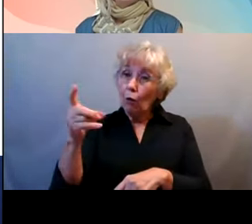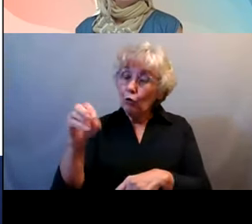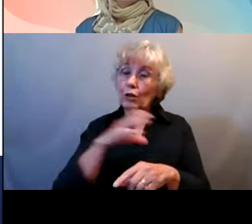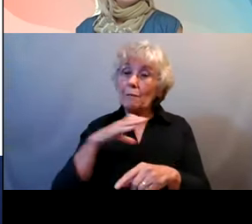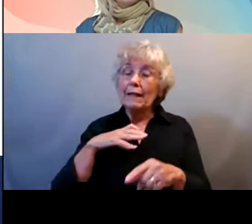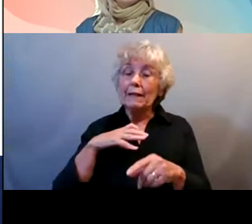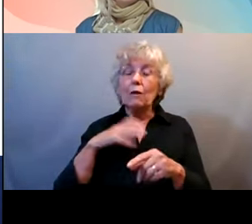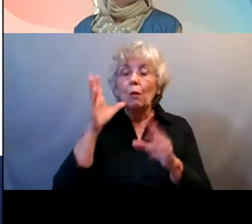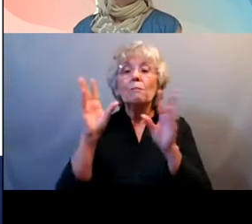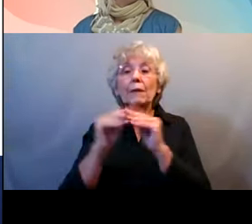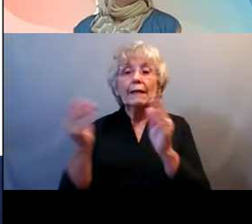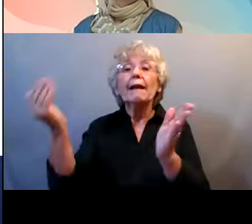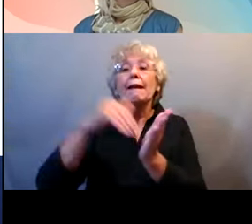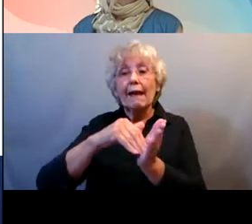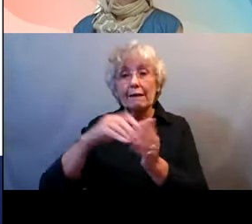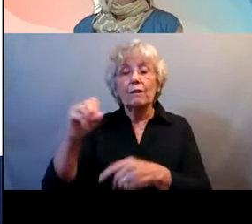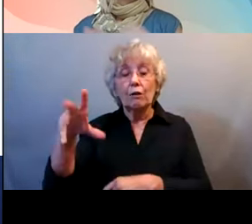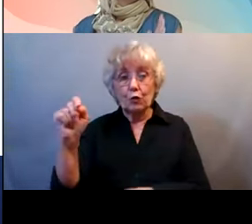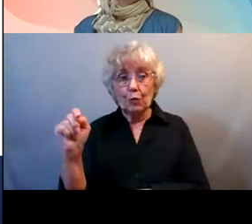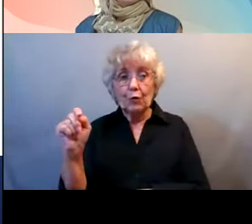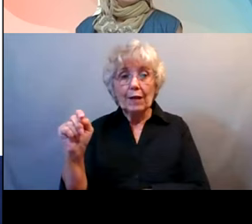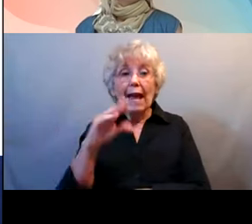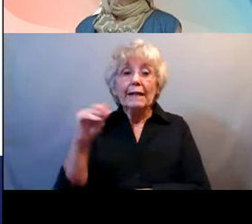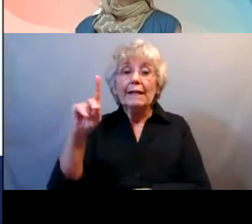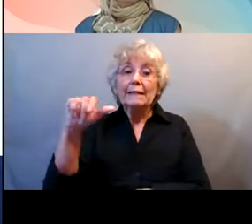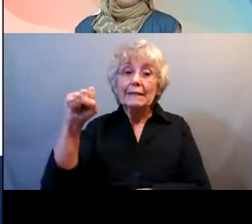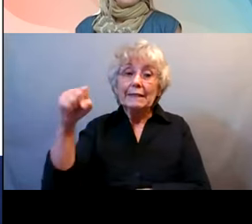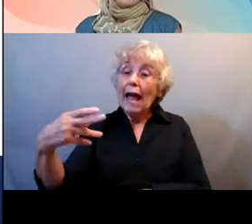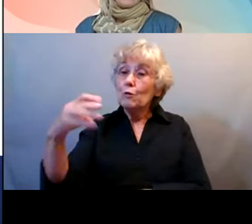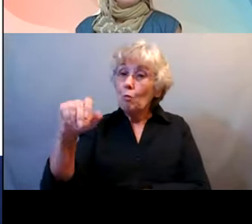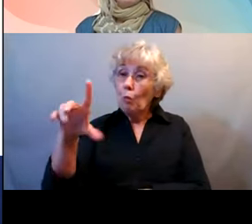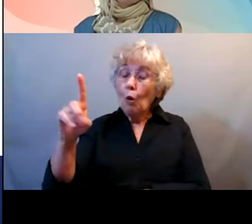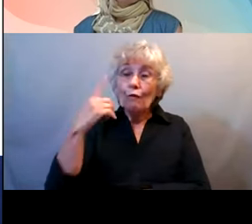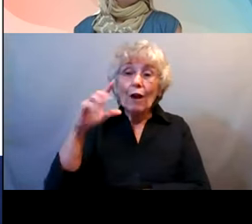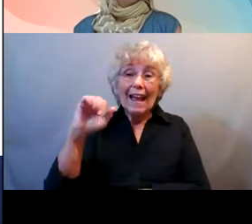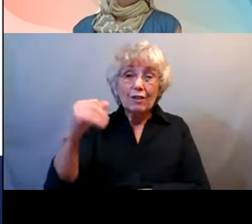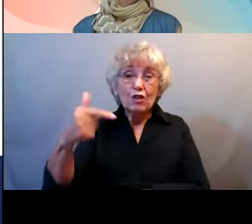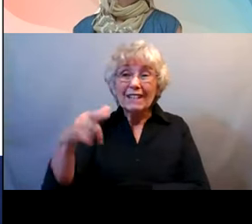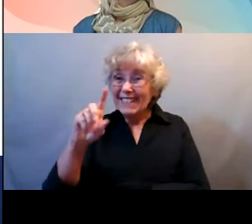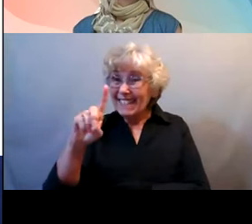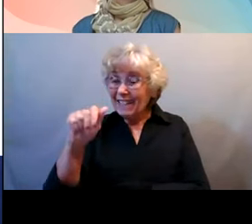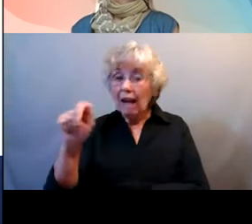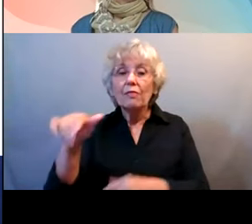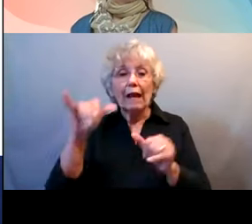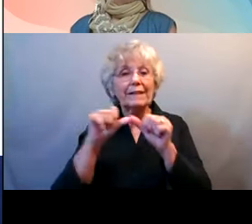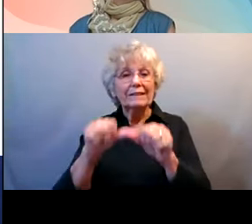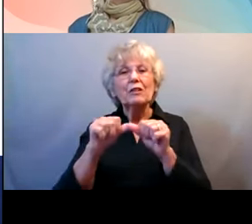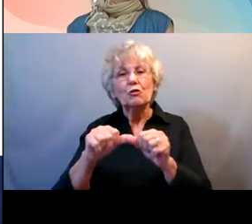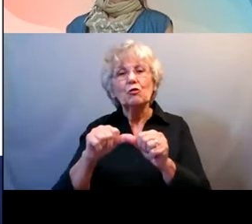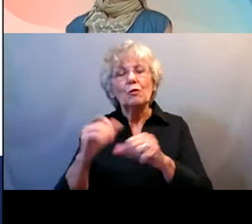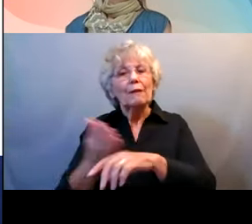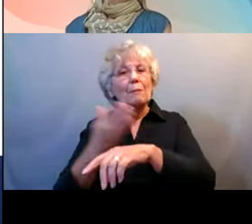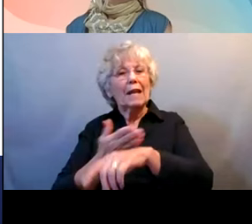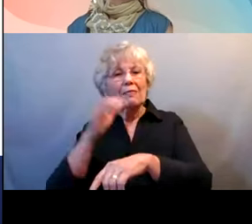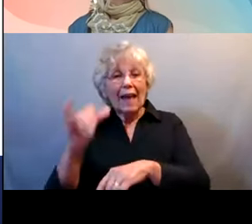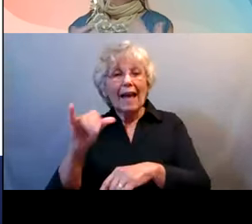again in October. And then data dashboard for aging, we continue to update that. And then research work group.